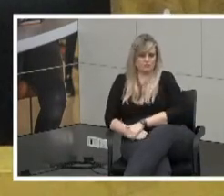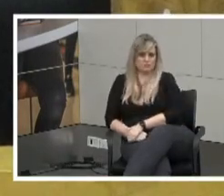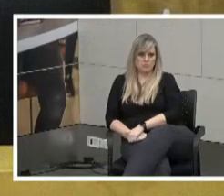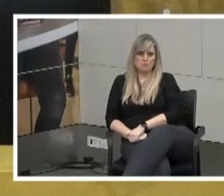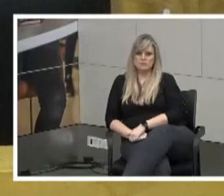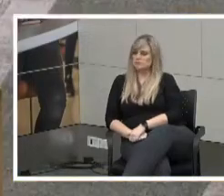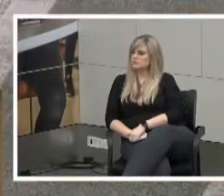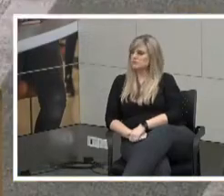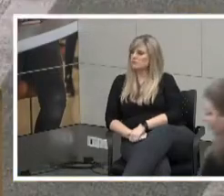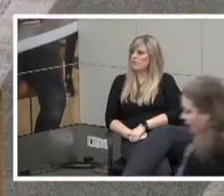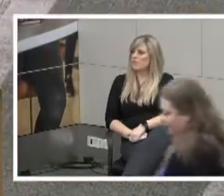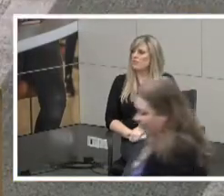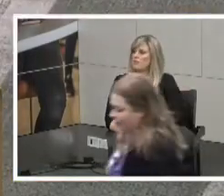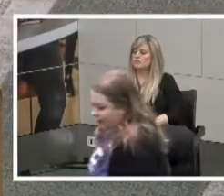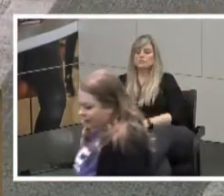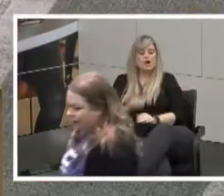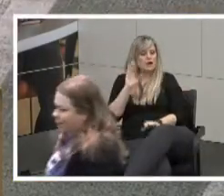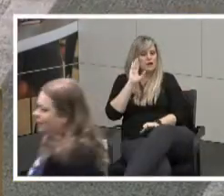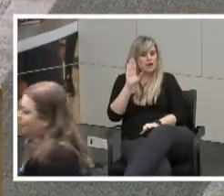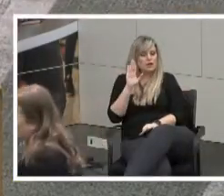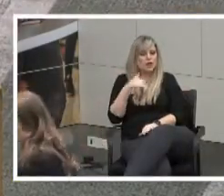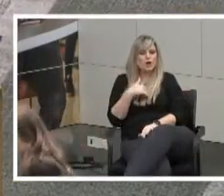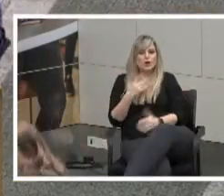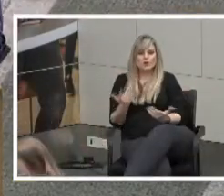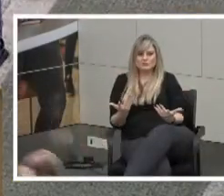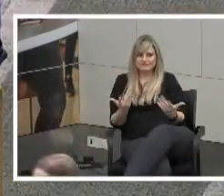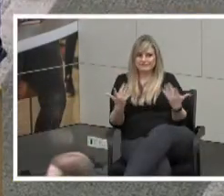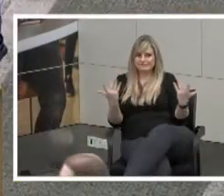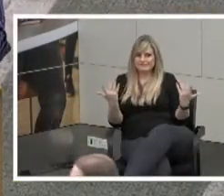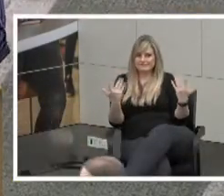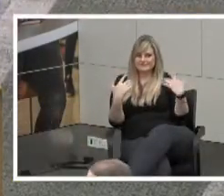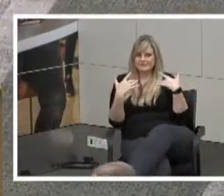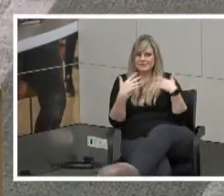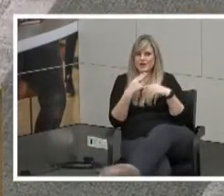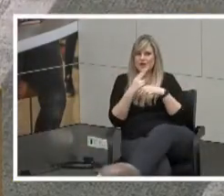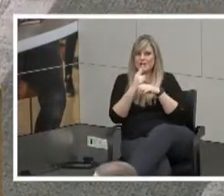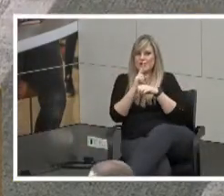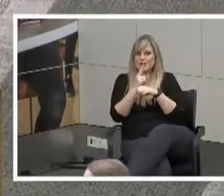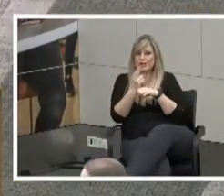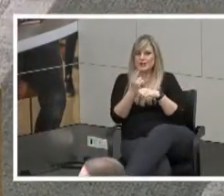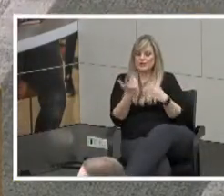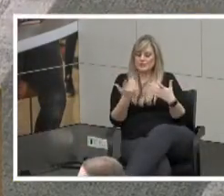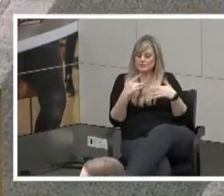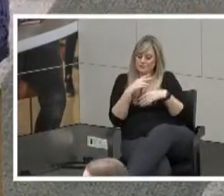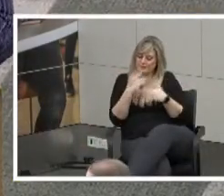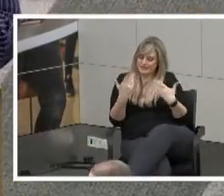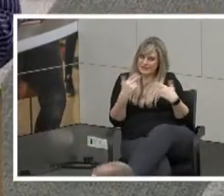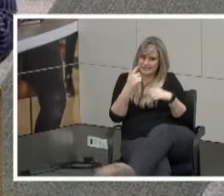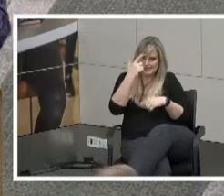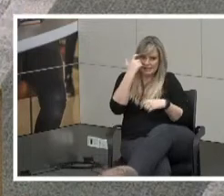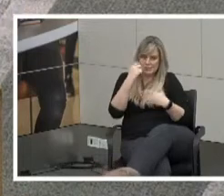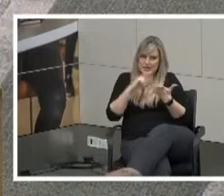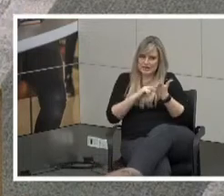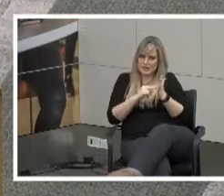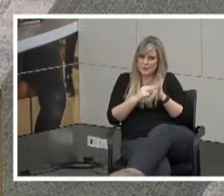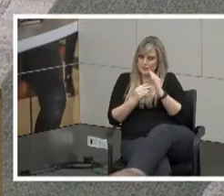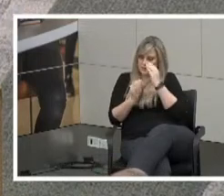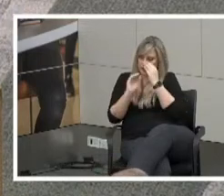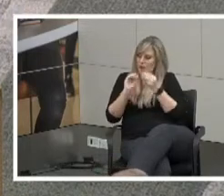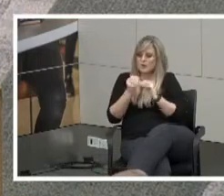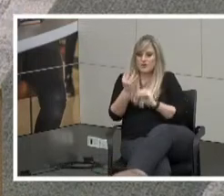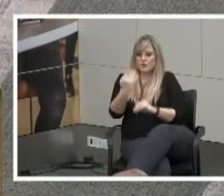yes ma'am hello usual suspect number 54 but I come with my prediction ringing like